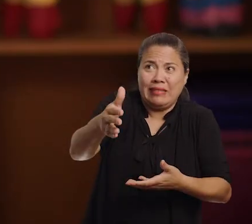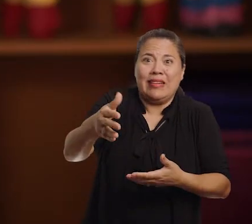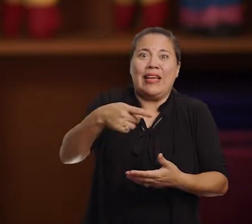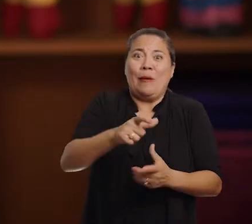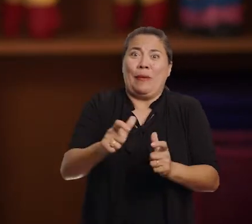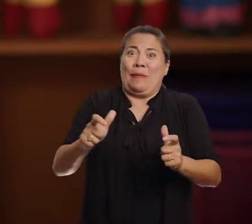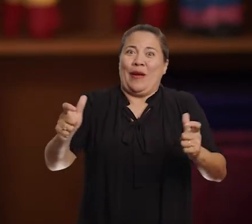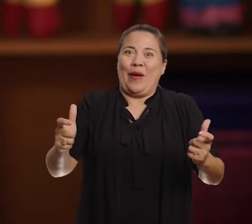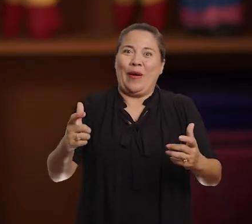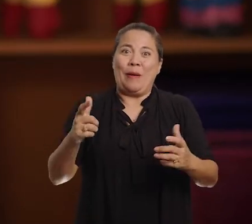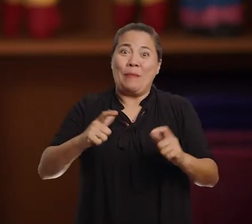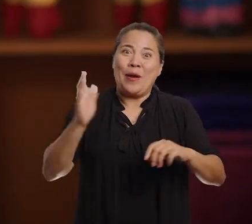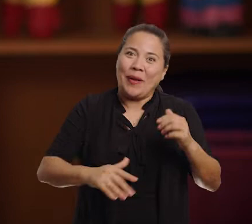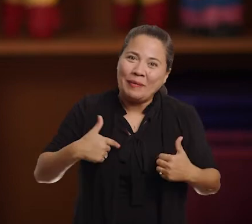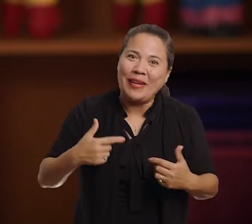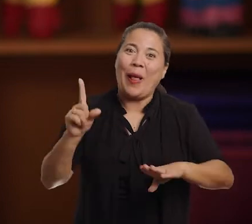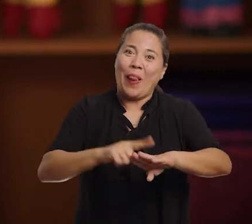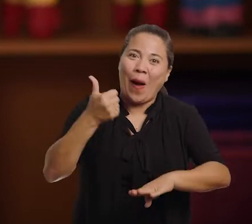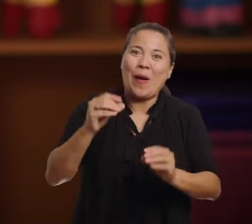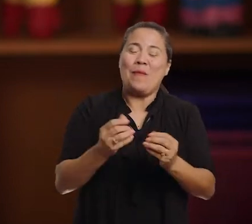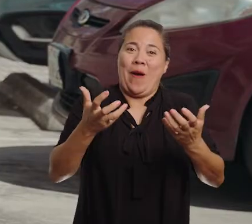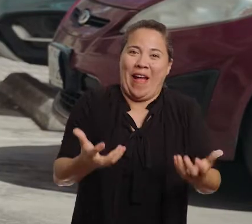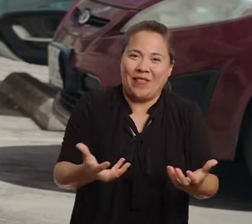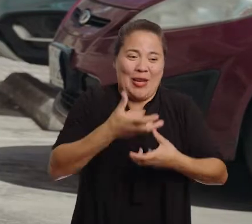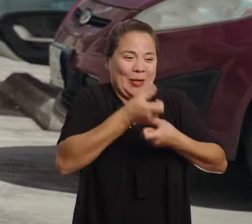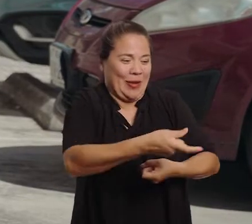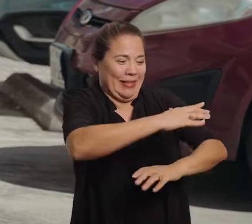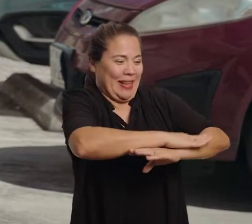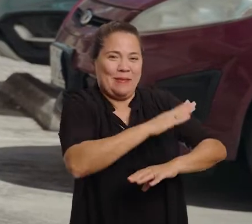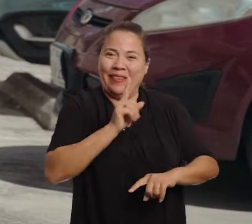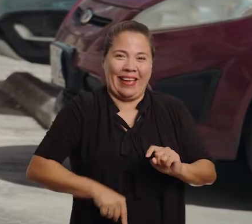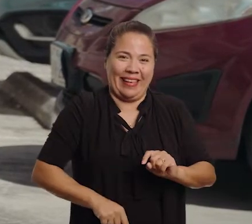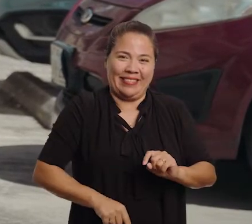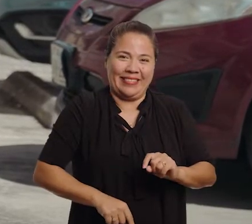in half, and he was just getting too big. He was getting bigger than me and longer and heavier.